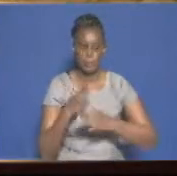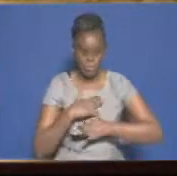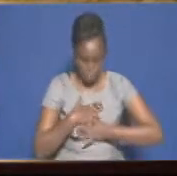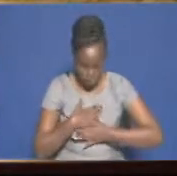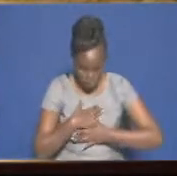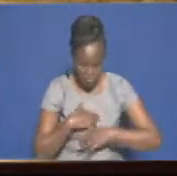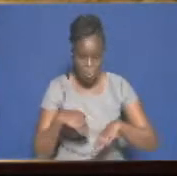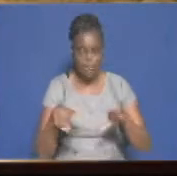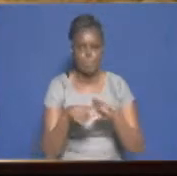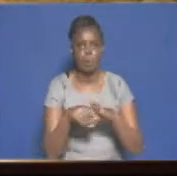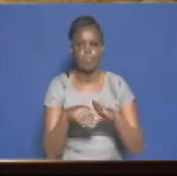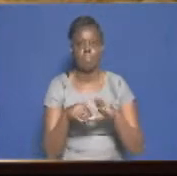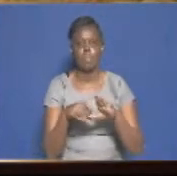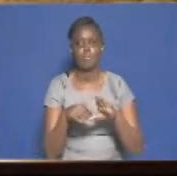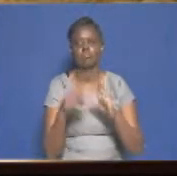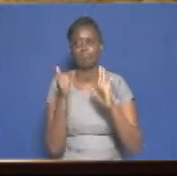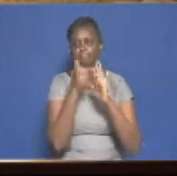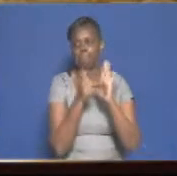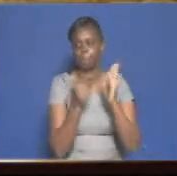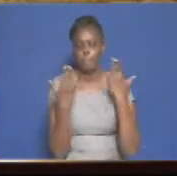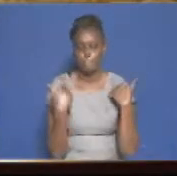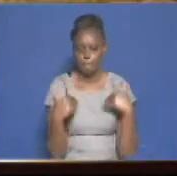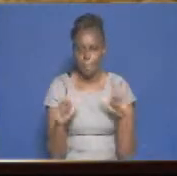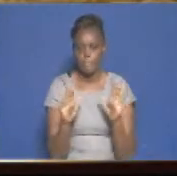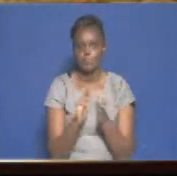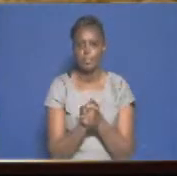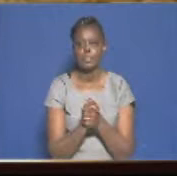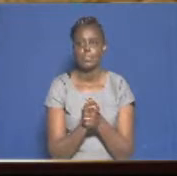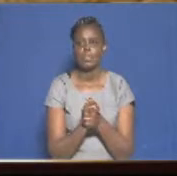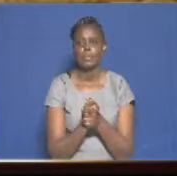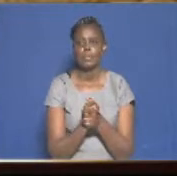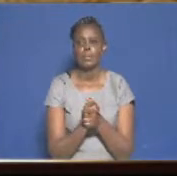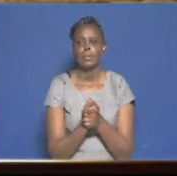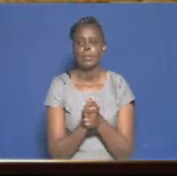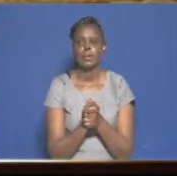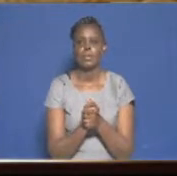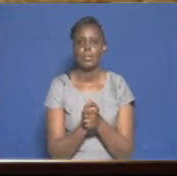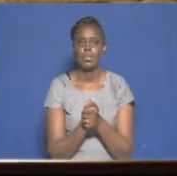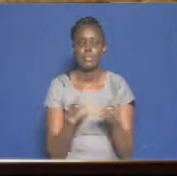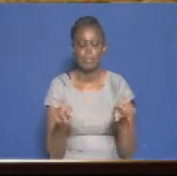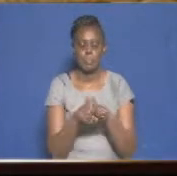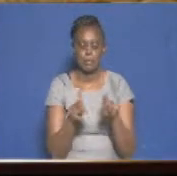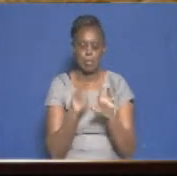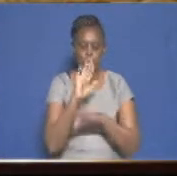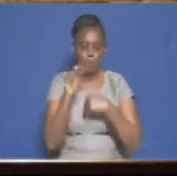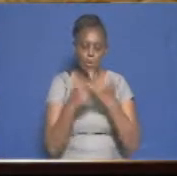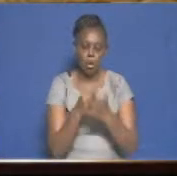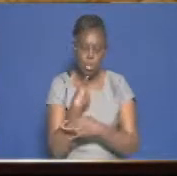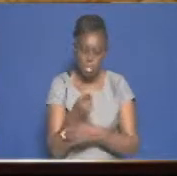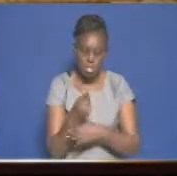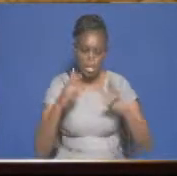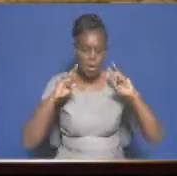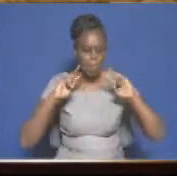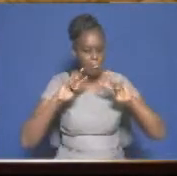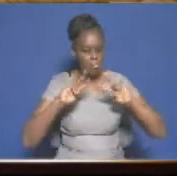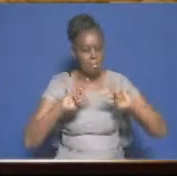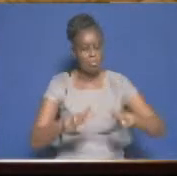Members. Finished the interventions. And we say, may his soul rest in eternal peace.